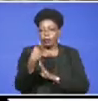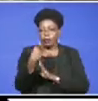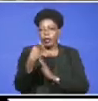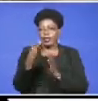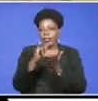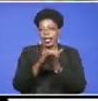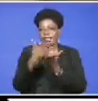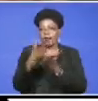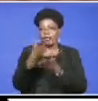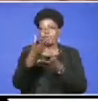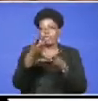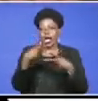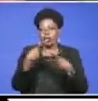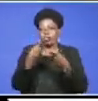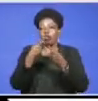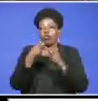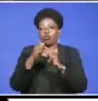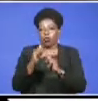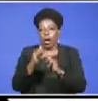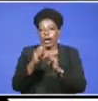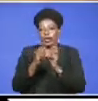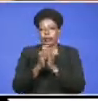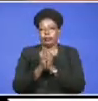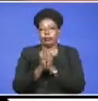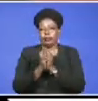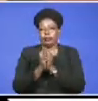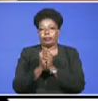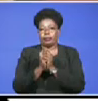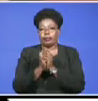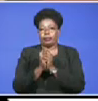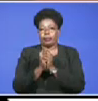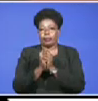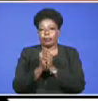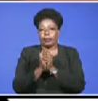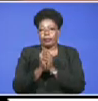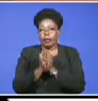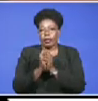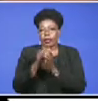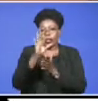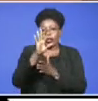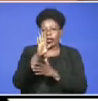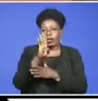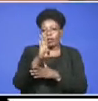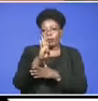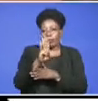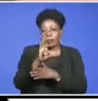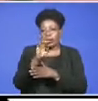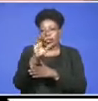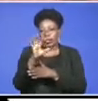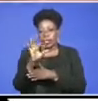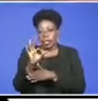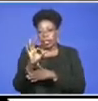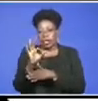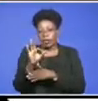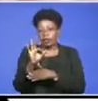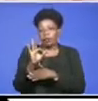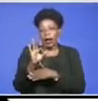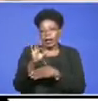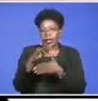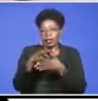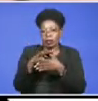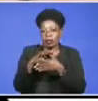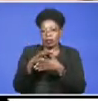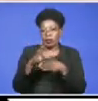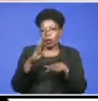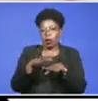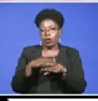something that I had to try. Juicy 8-ounce beef patties were sprinkled with fairy dust seasoning and placed on the grill along